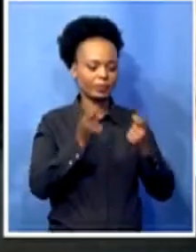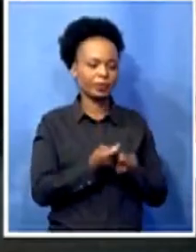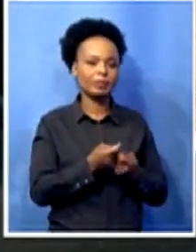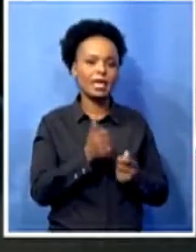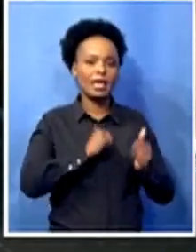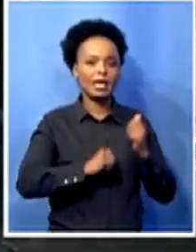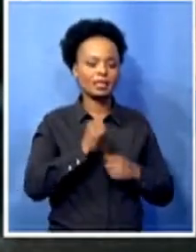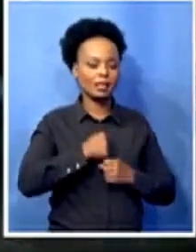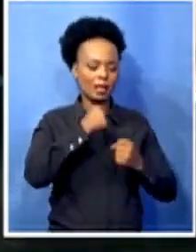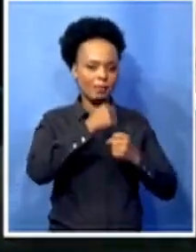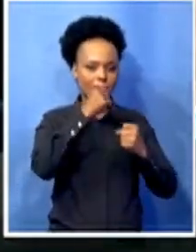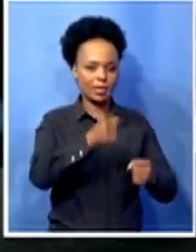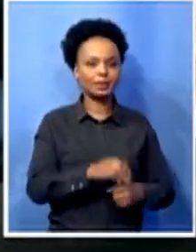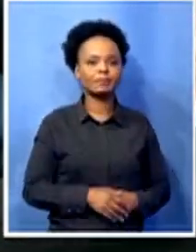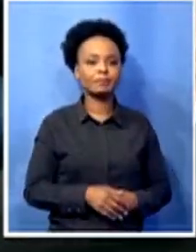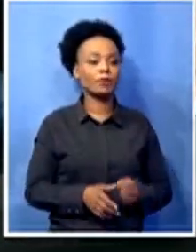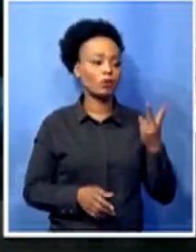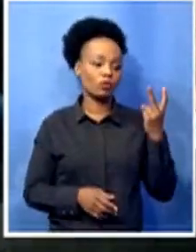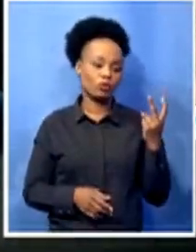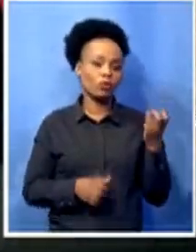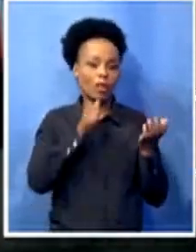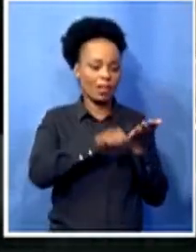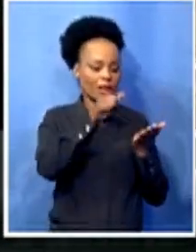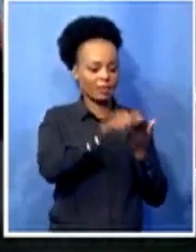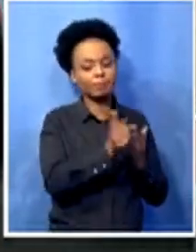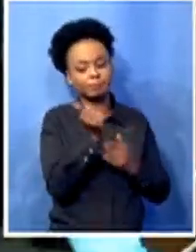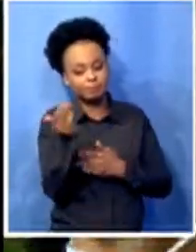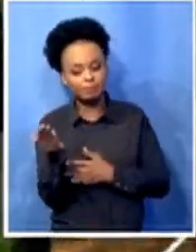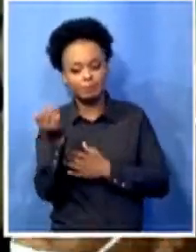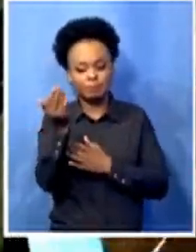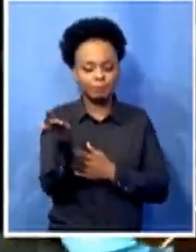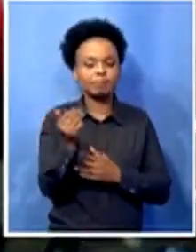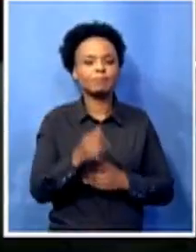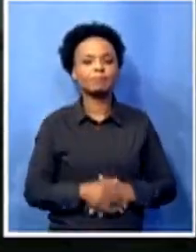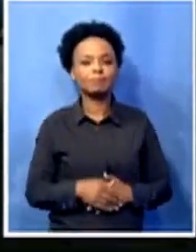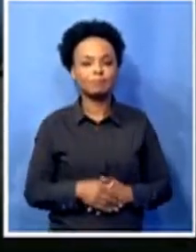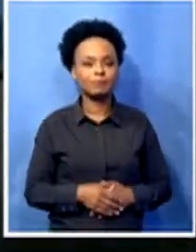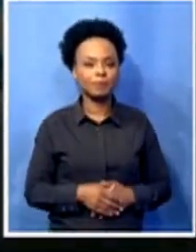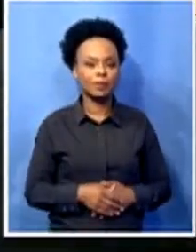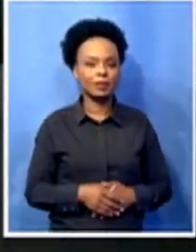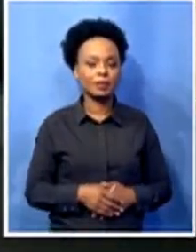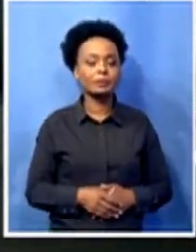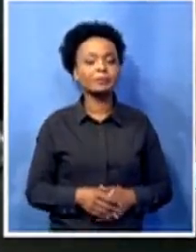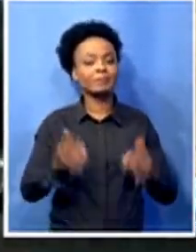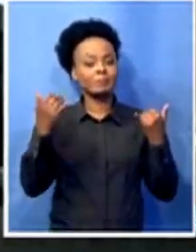Now he's giving back that memorandum to them. He will also now address the protesters.